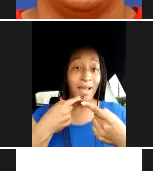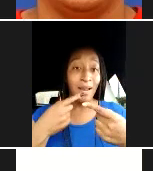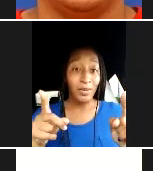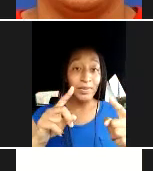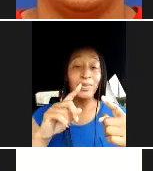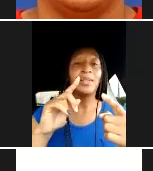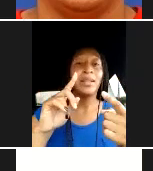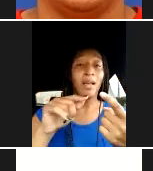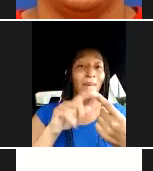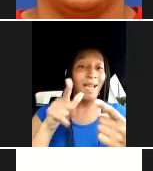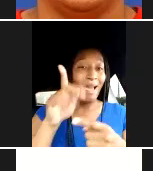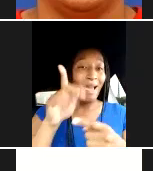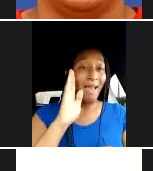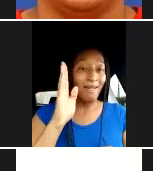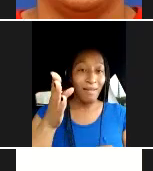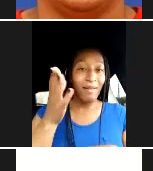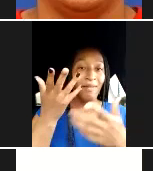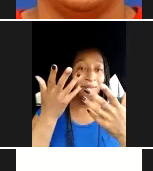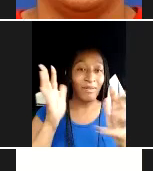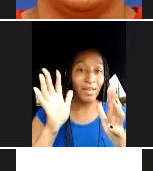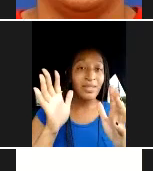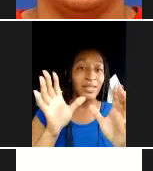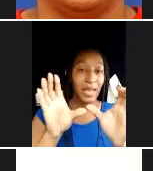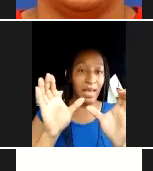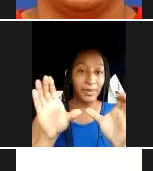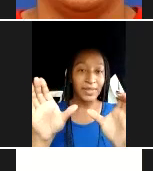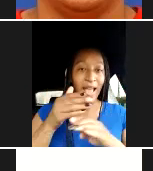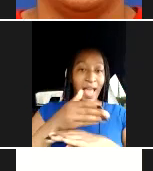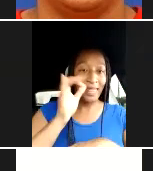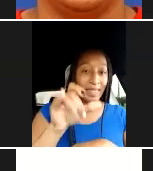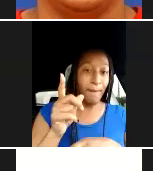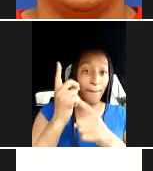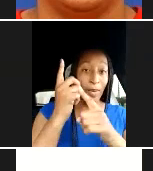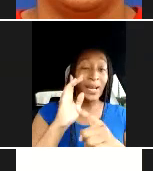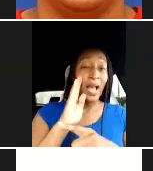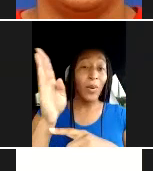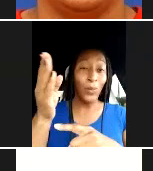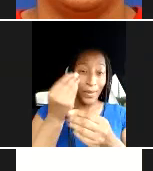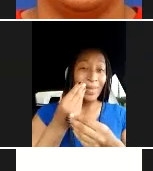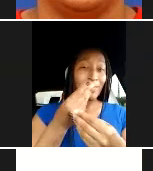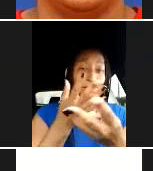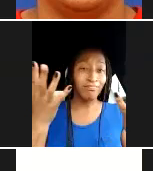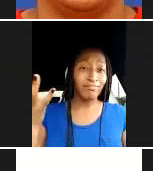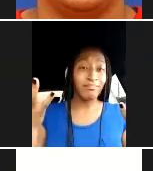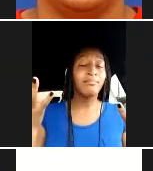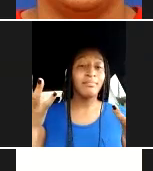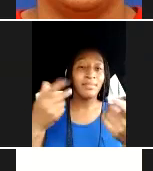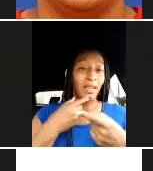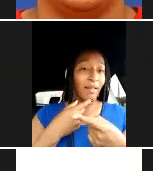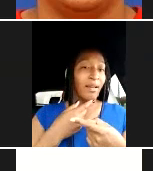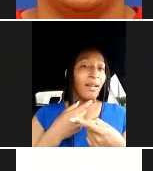And you can see that we have pretty much wrapped up this course. So you